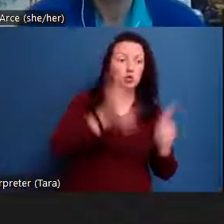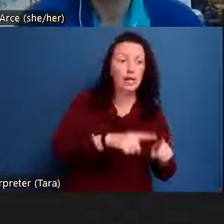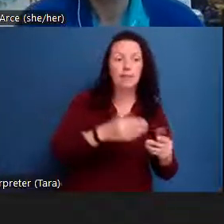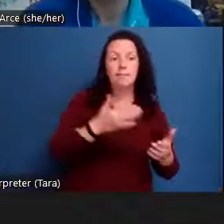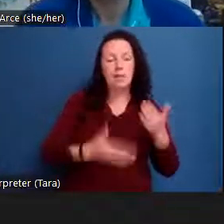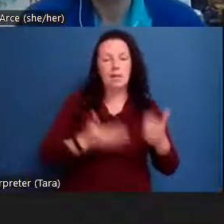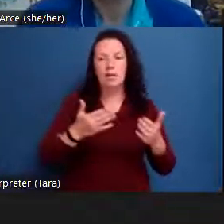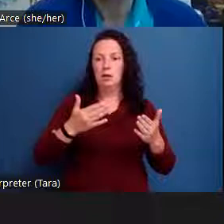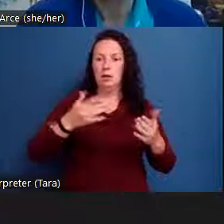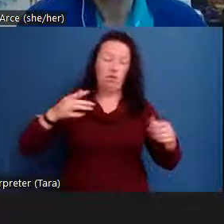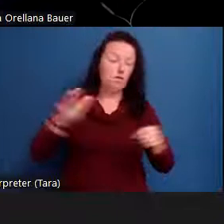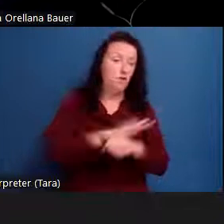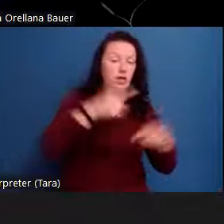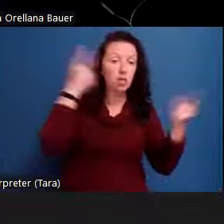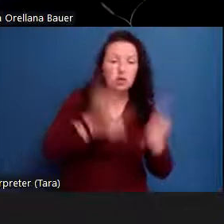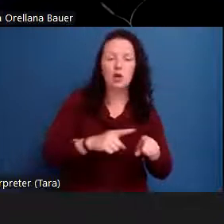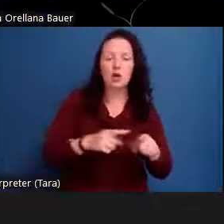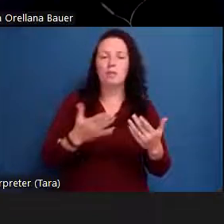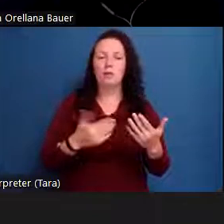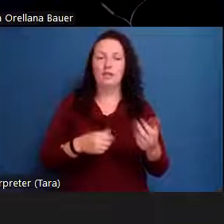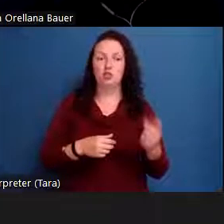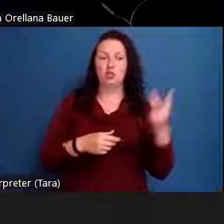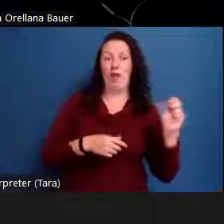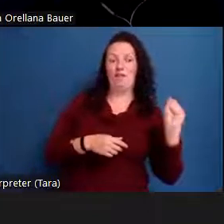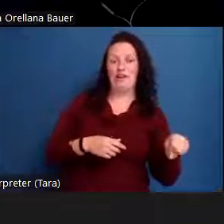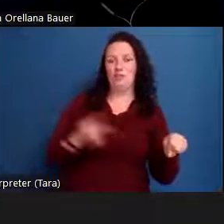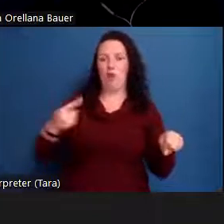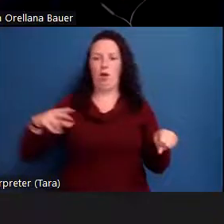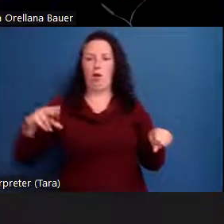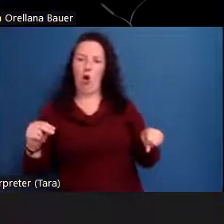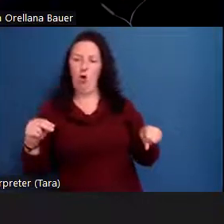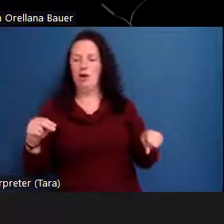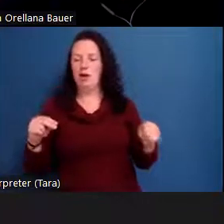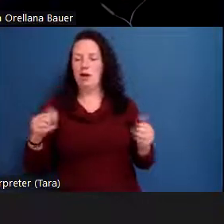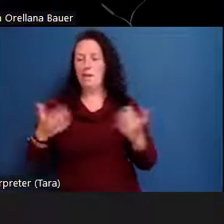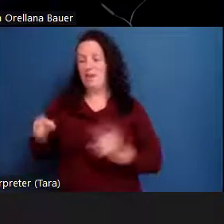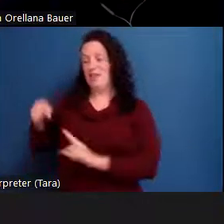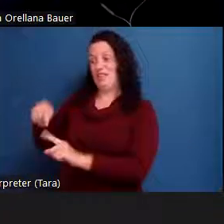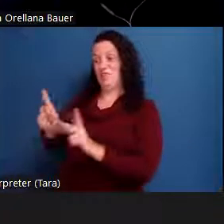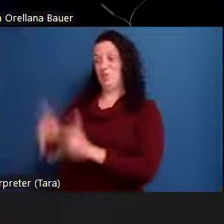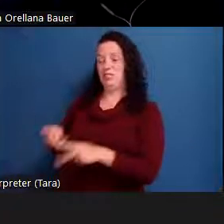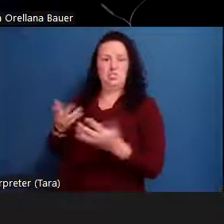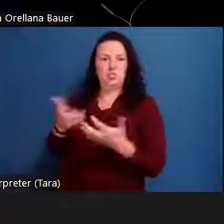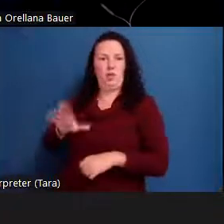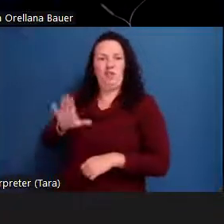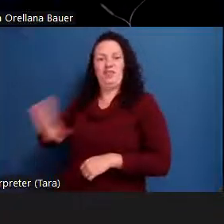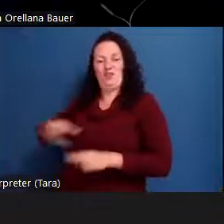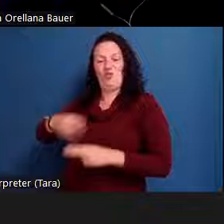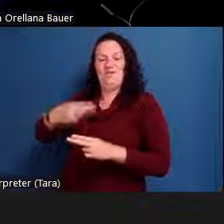1 or something like that, that person that one may not want their name going